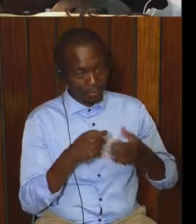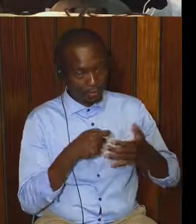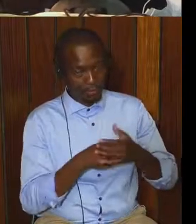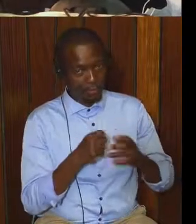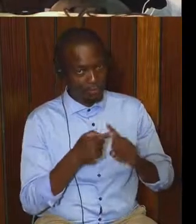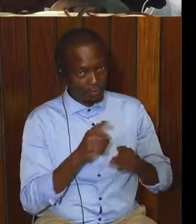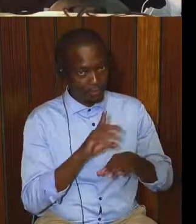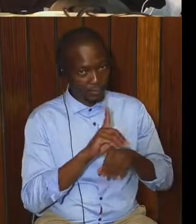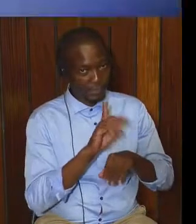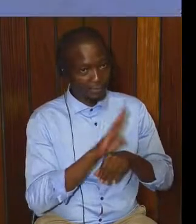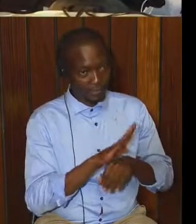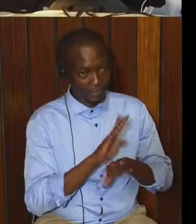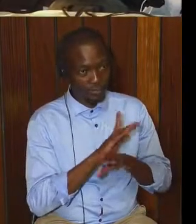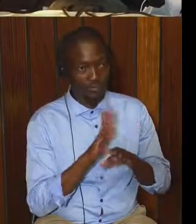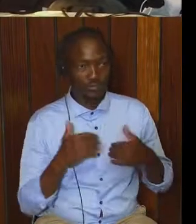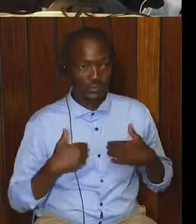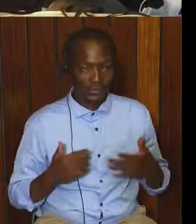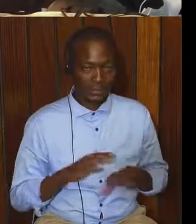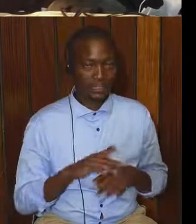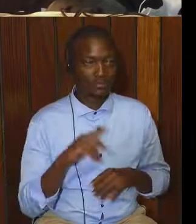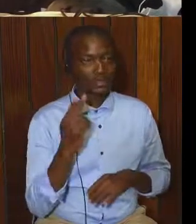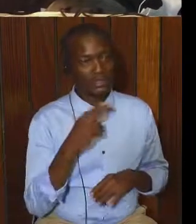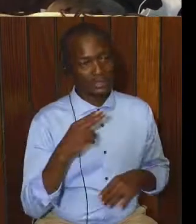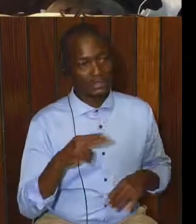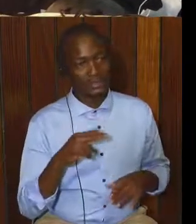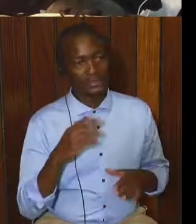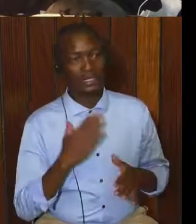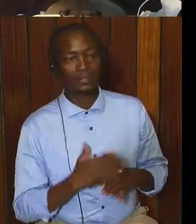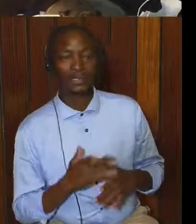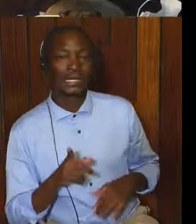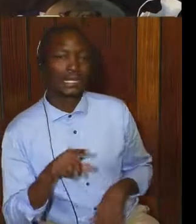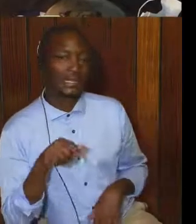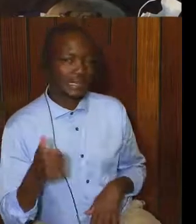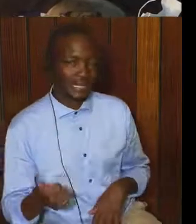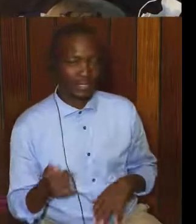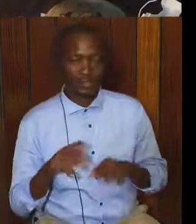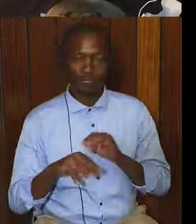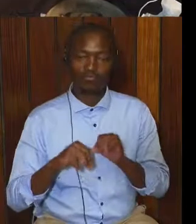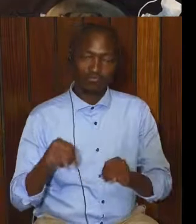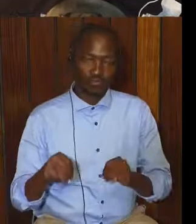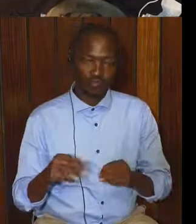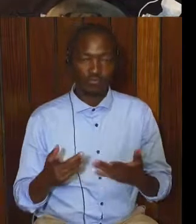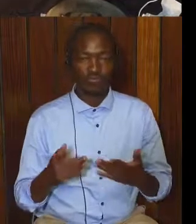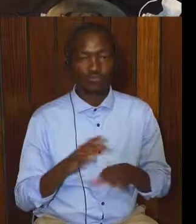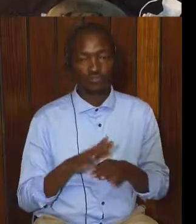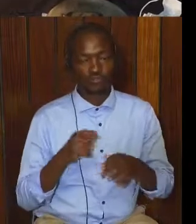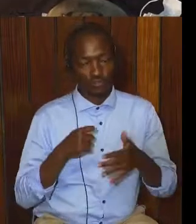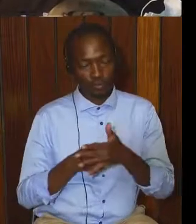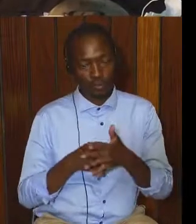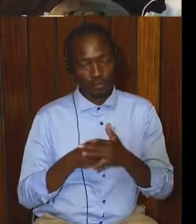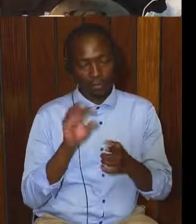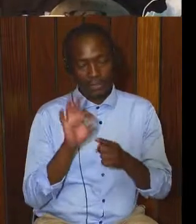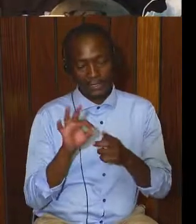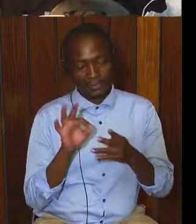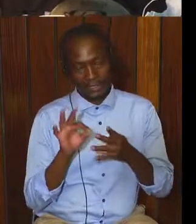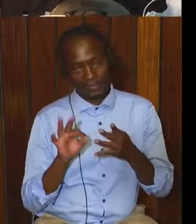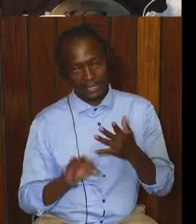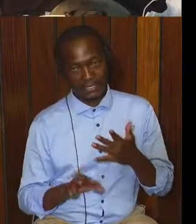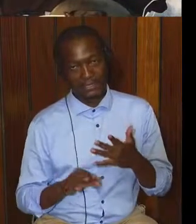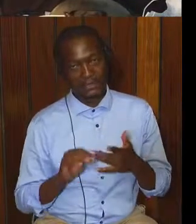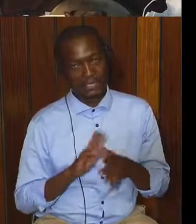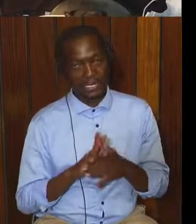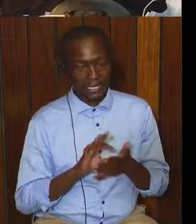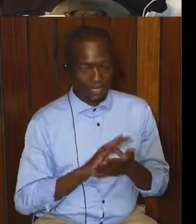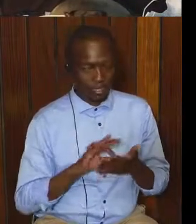we will start with the design work and then move to a procurement specification and